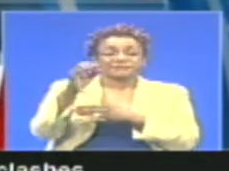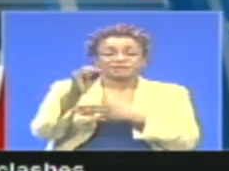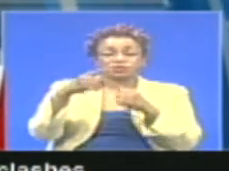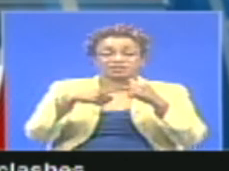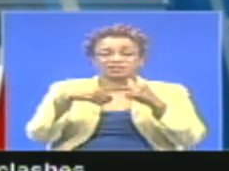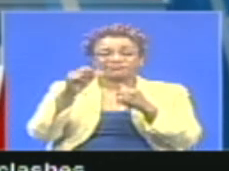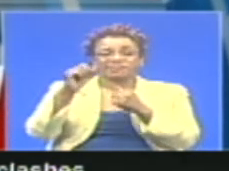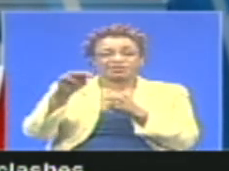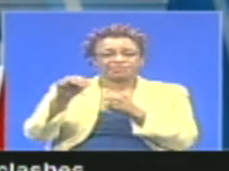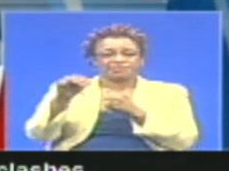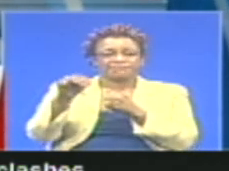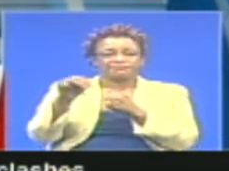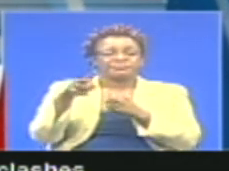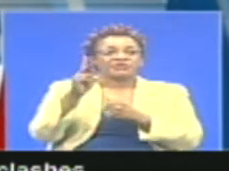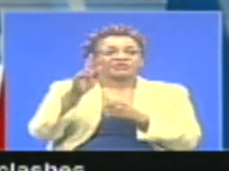KAQ065M,